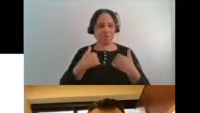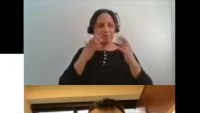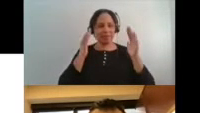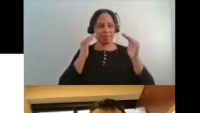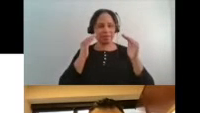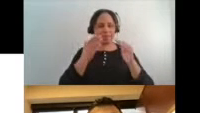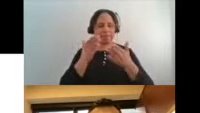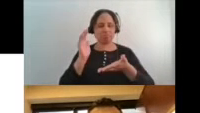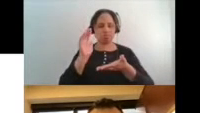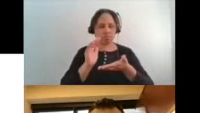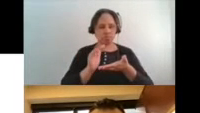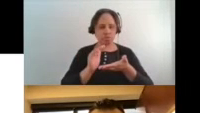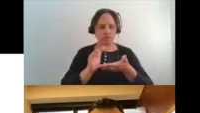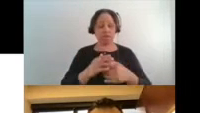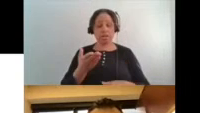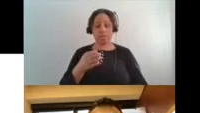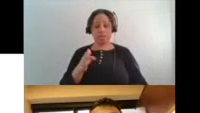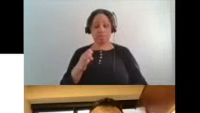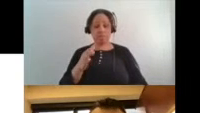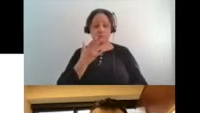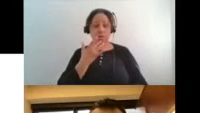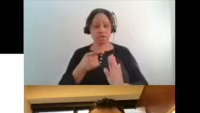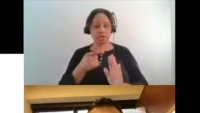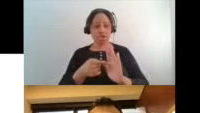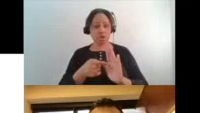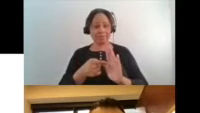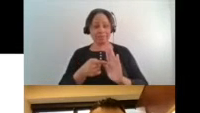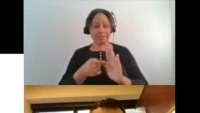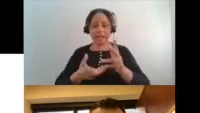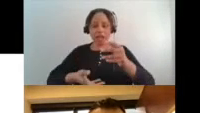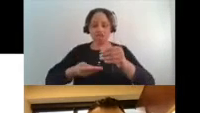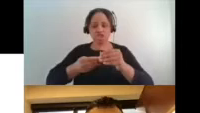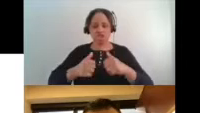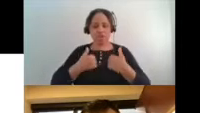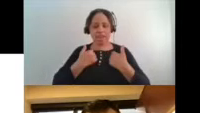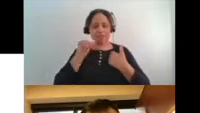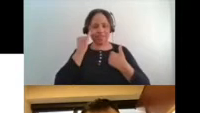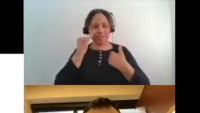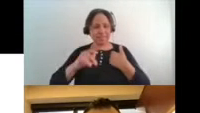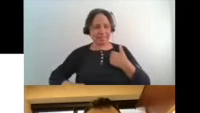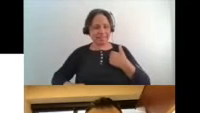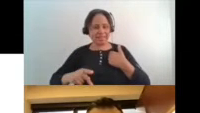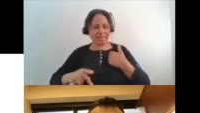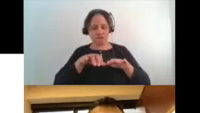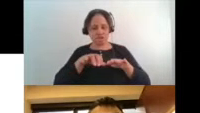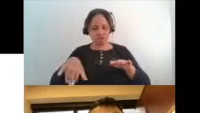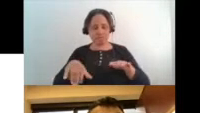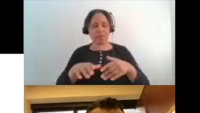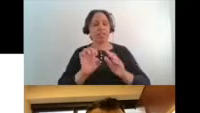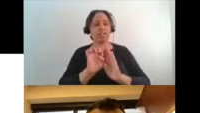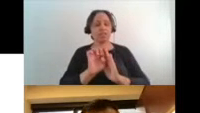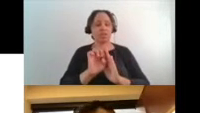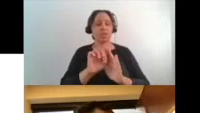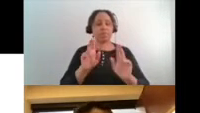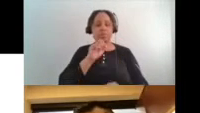dialysis. The blue shows how much additional life you get if you get a kidney transplant. So take, for example, a 20 to 24-year-old with kidney